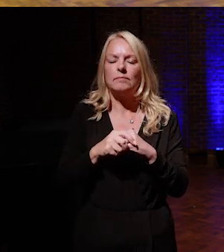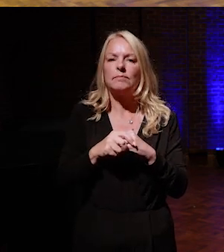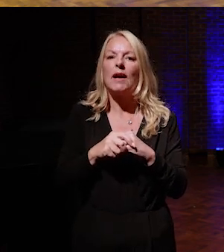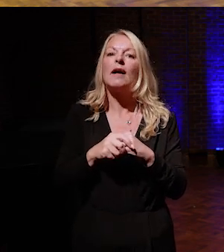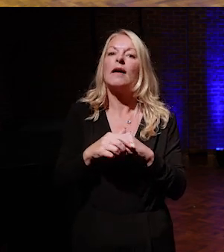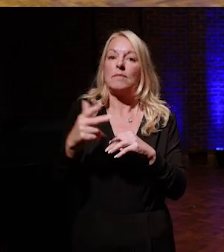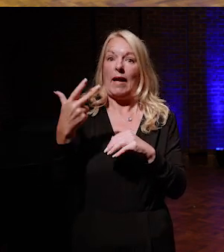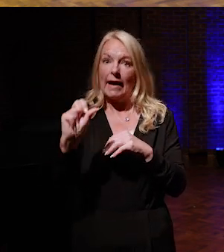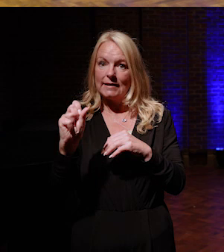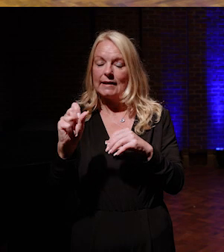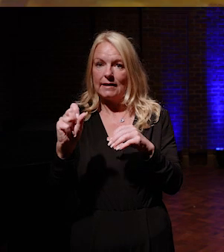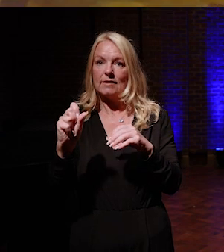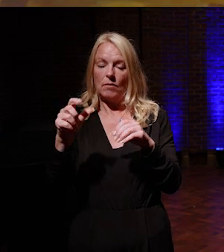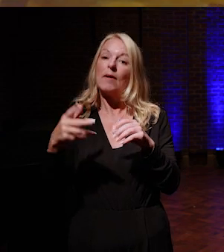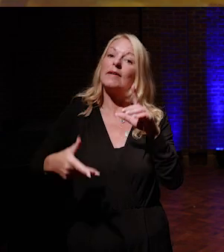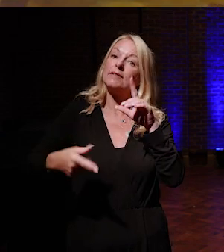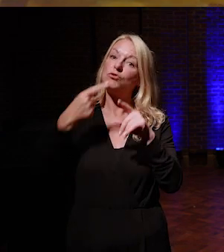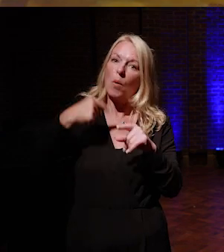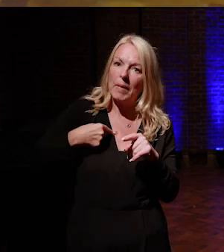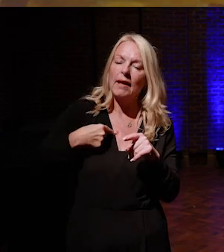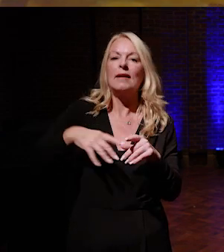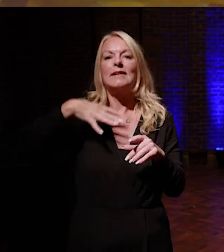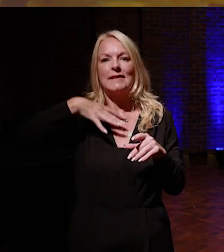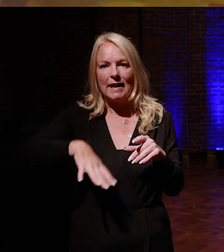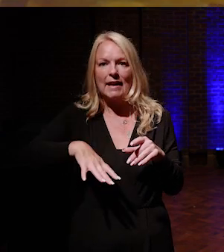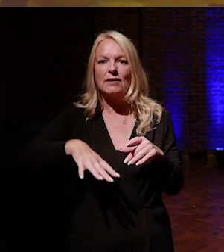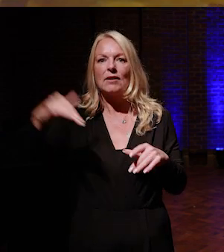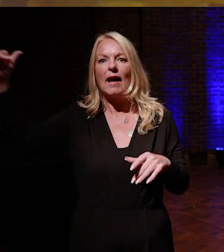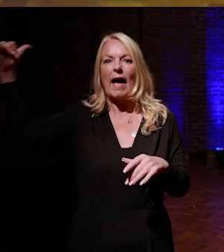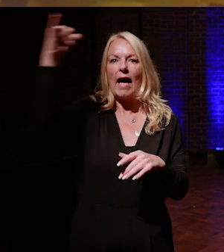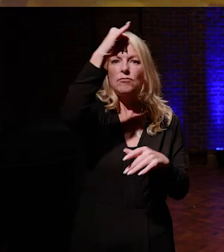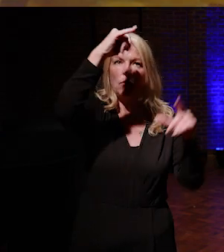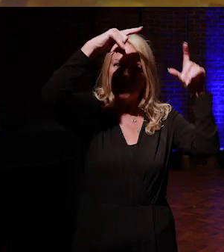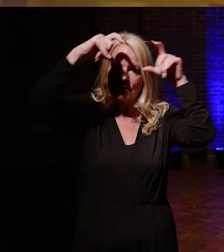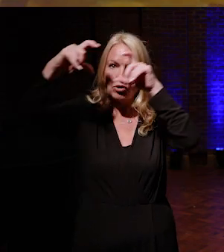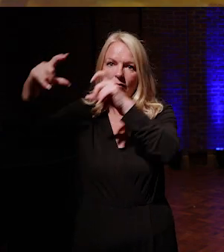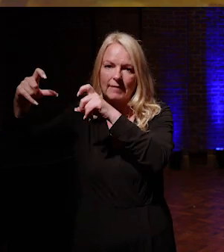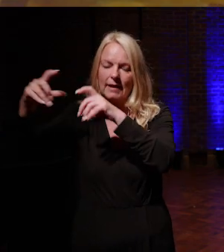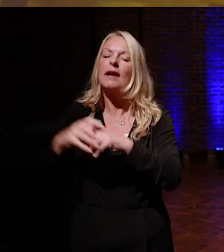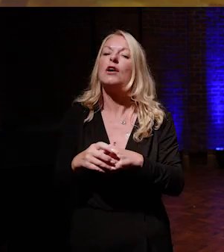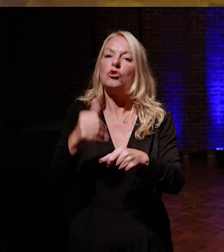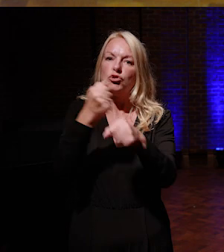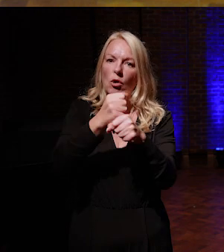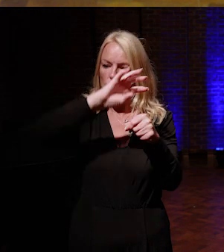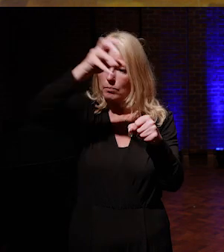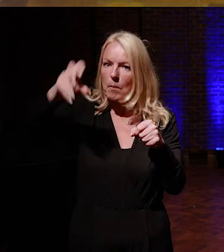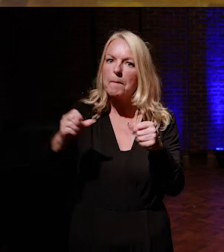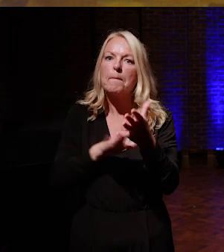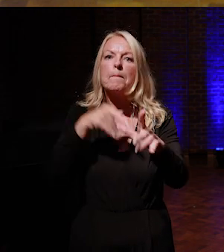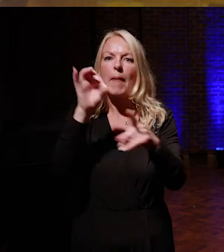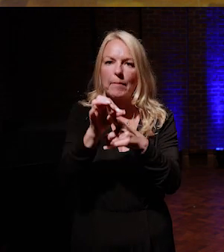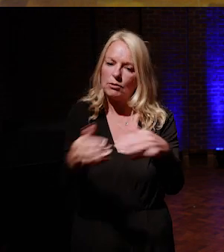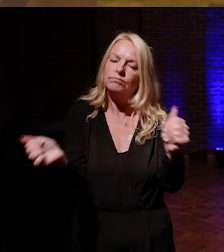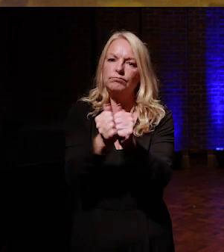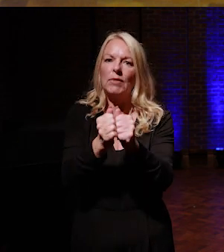that were actual mistakes, they could tell me that they required aerial photography and geological maps to verify those